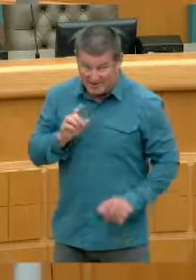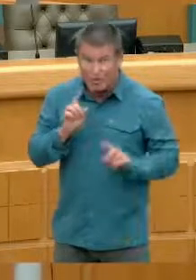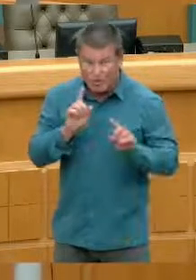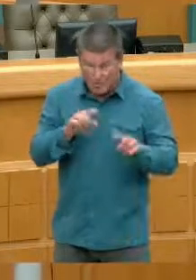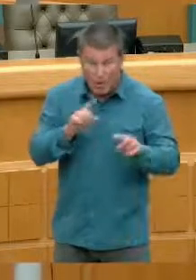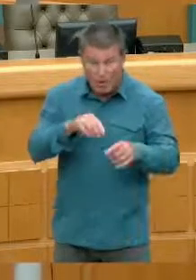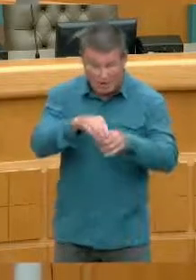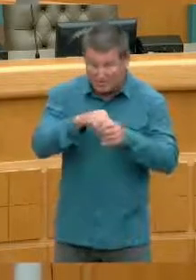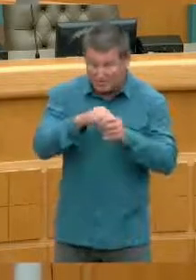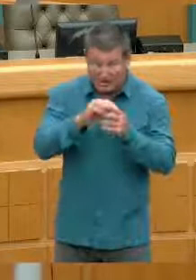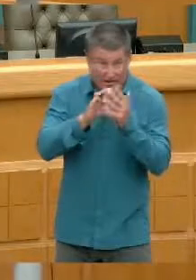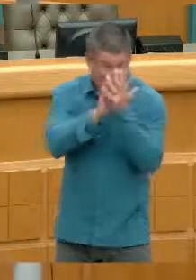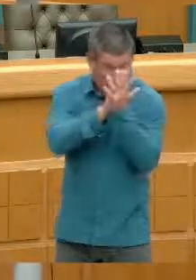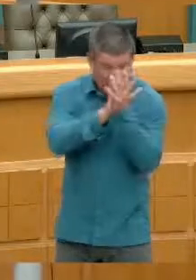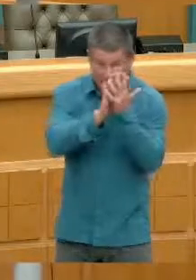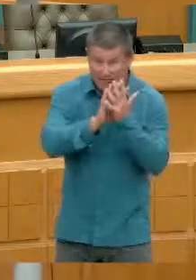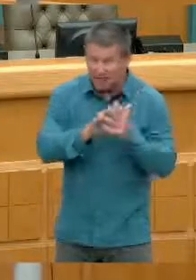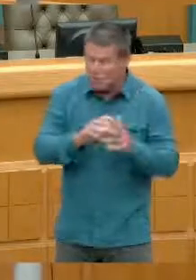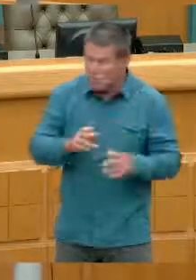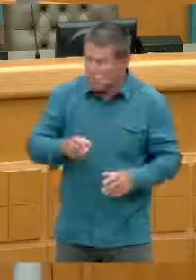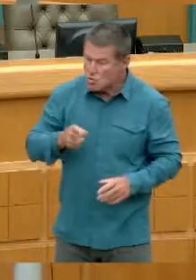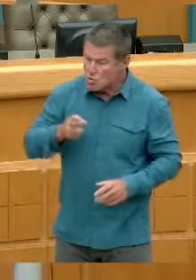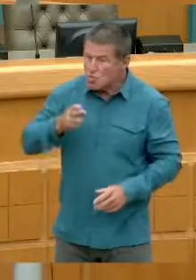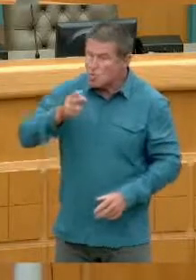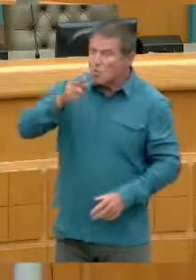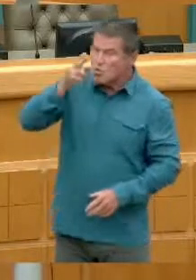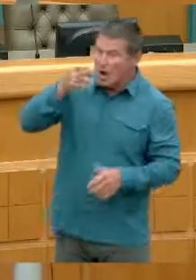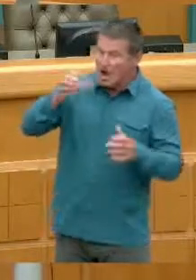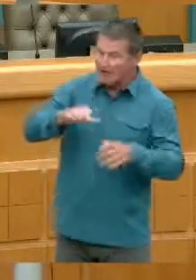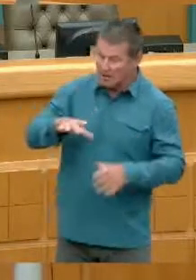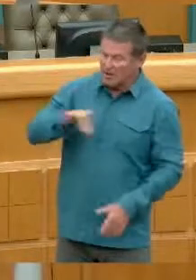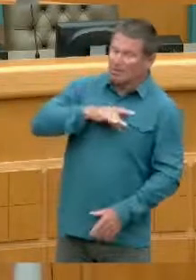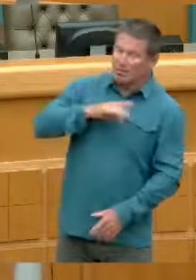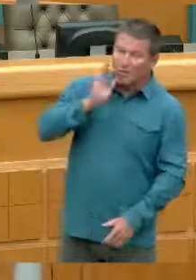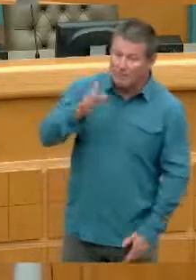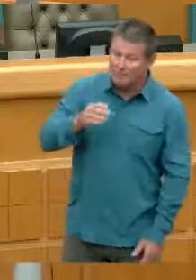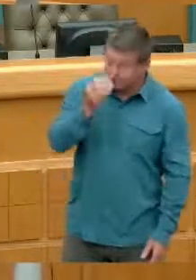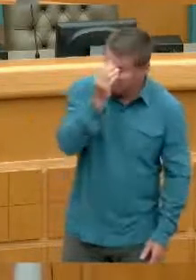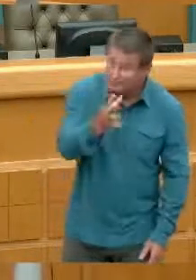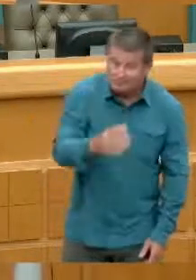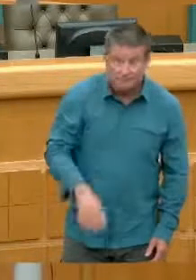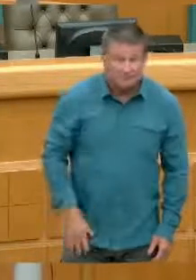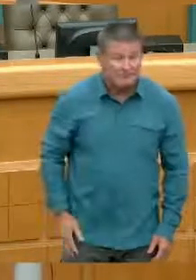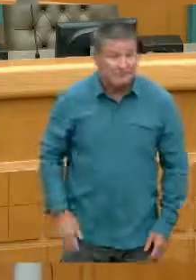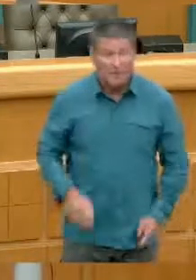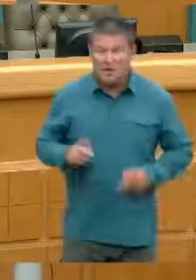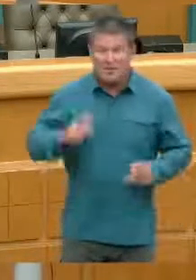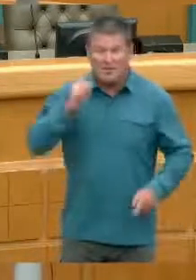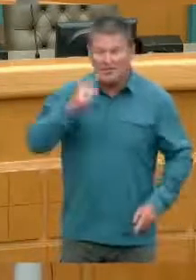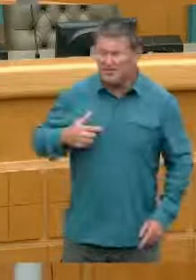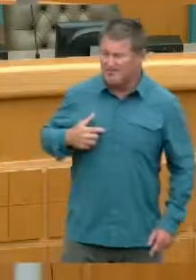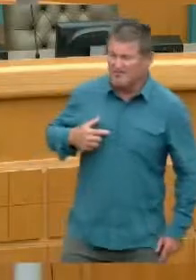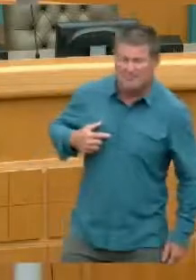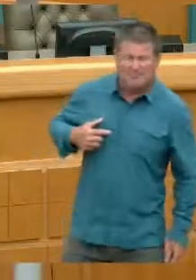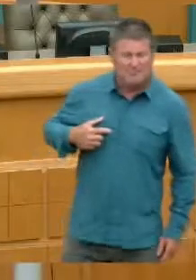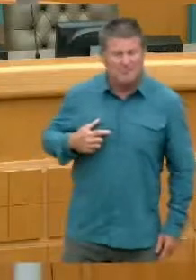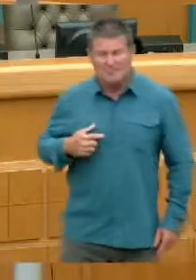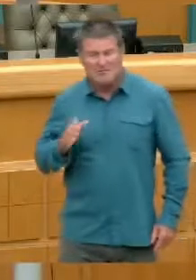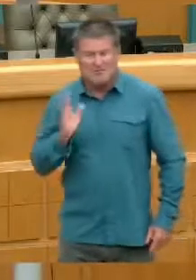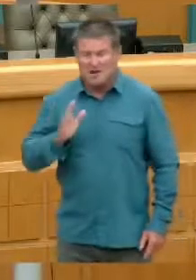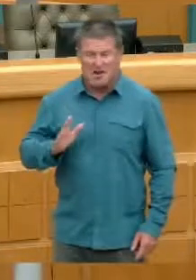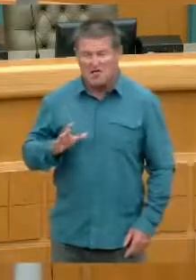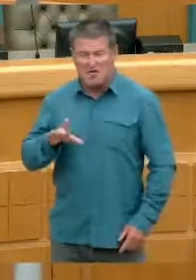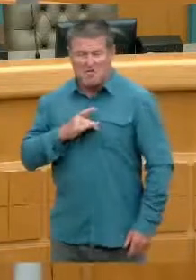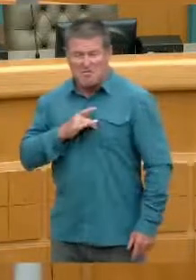of these encounters you have, the more likely you are to contract it. So at the same time you're becoming more confident that you're not going to